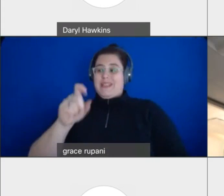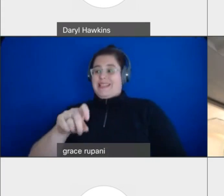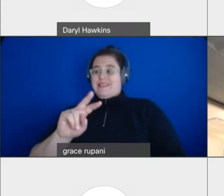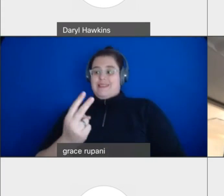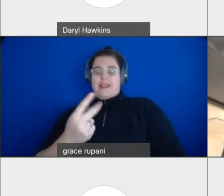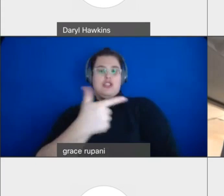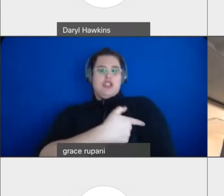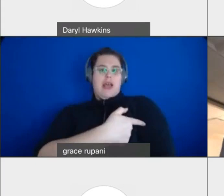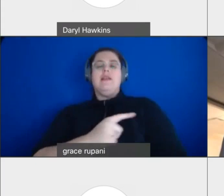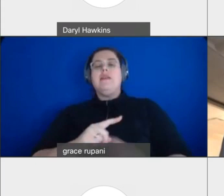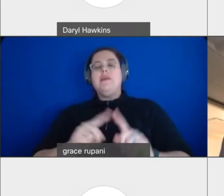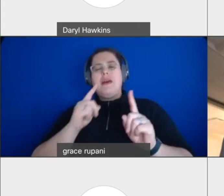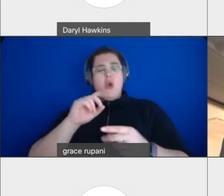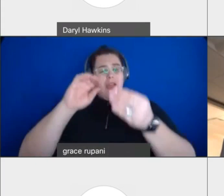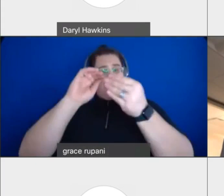defer to,